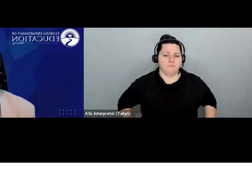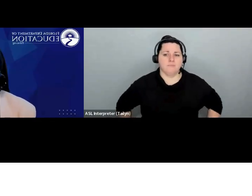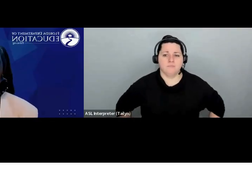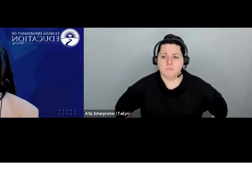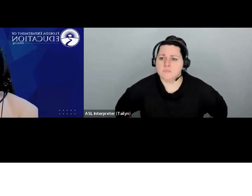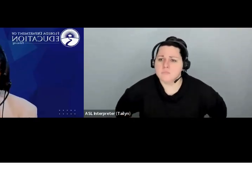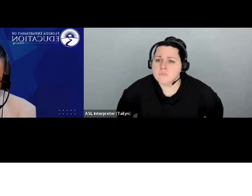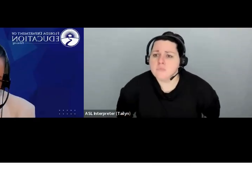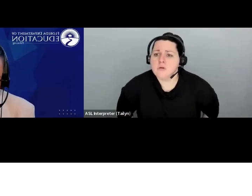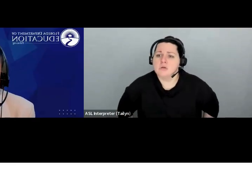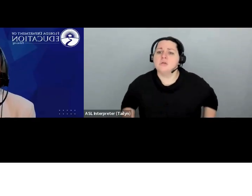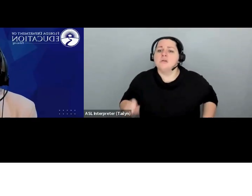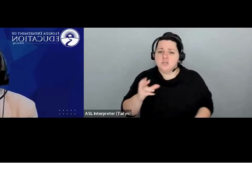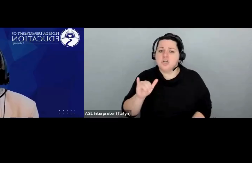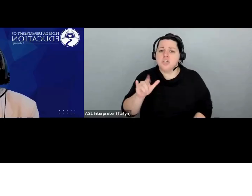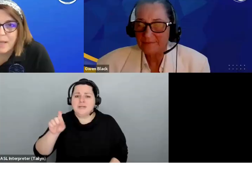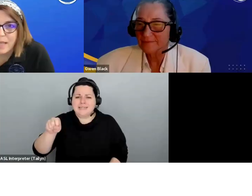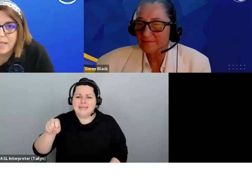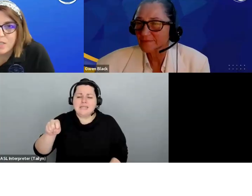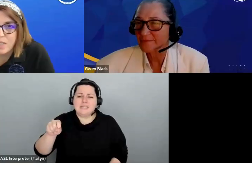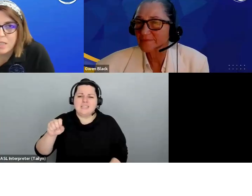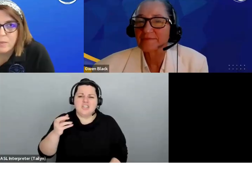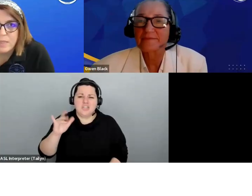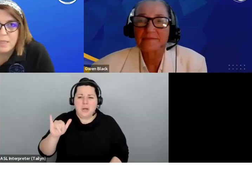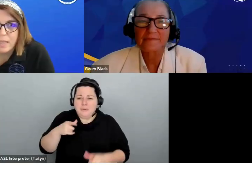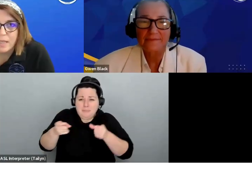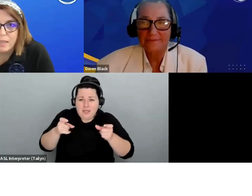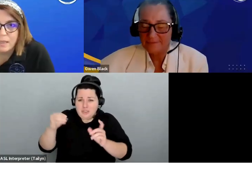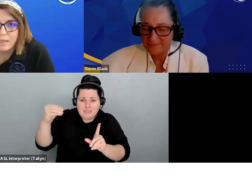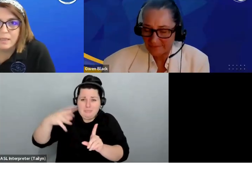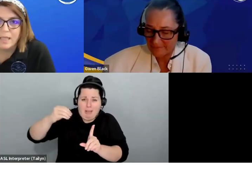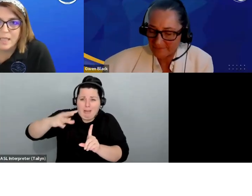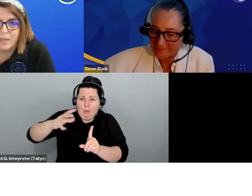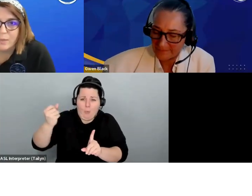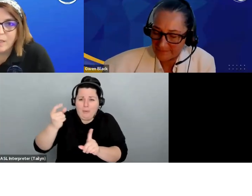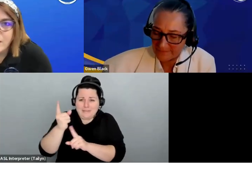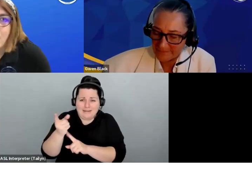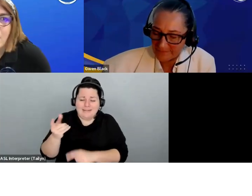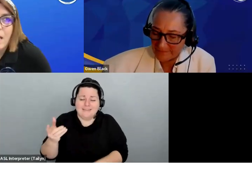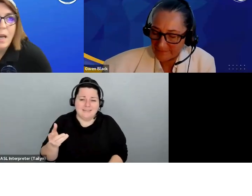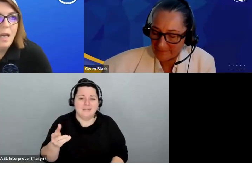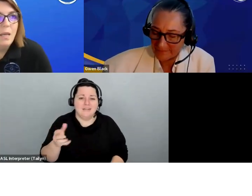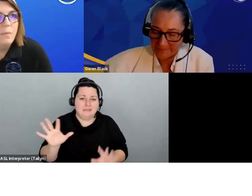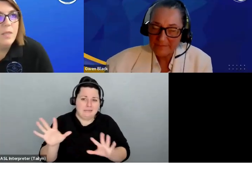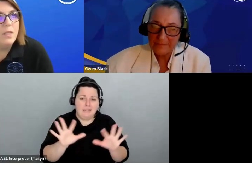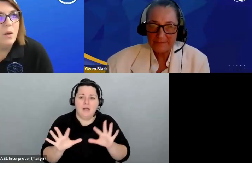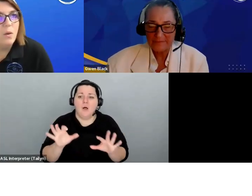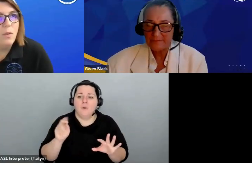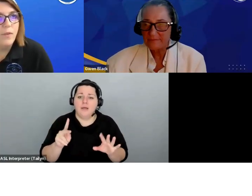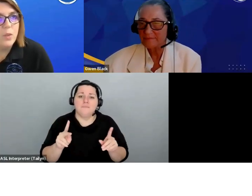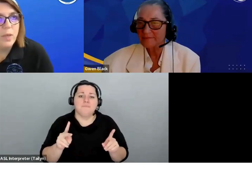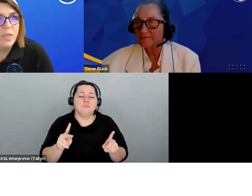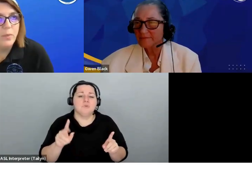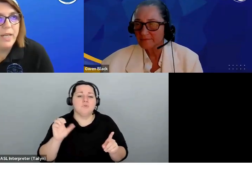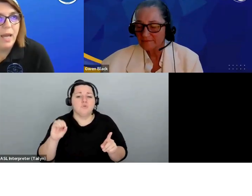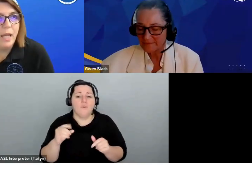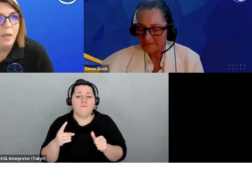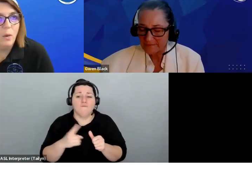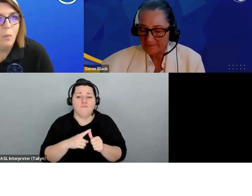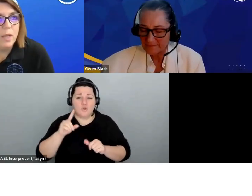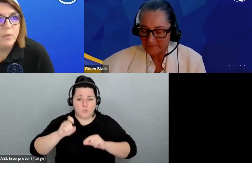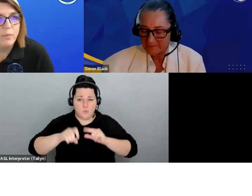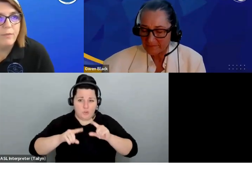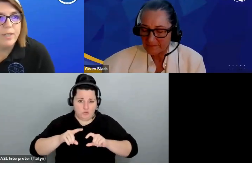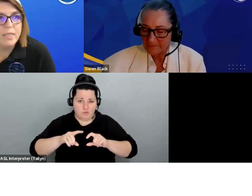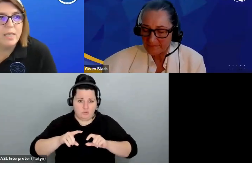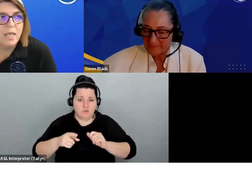Yes, I was managing spotlights. Just one second. Thank you. So the first question we